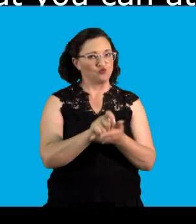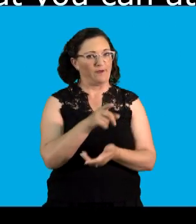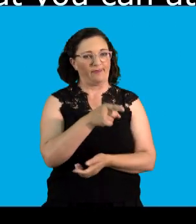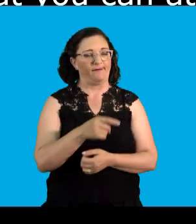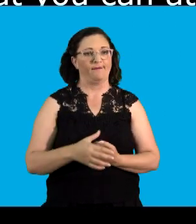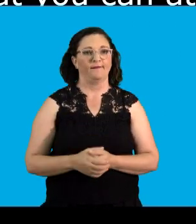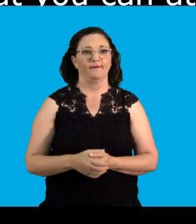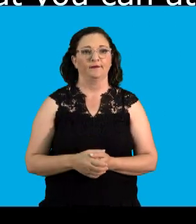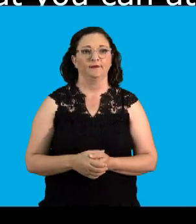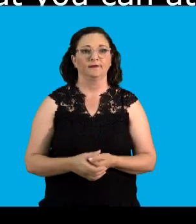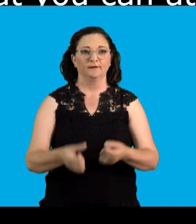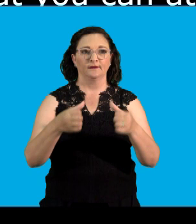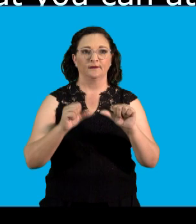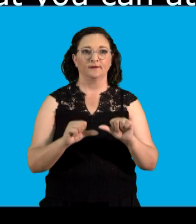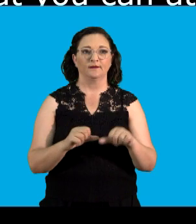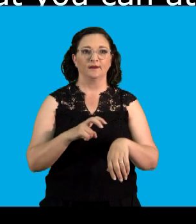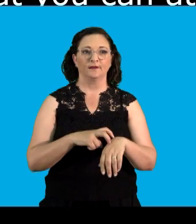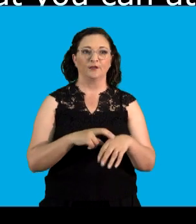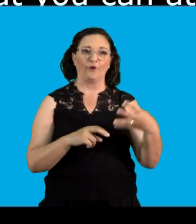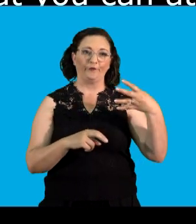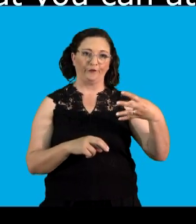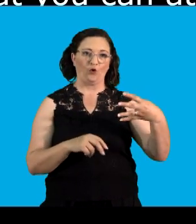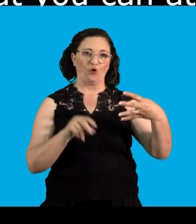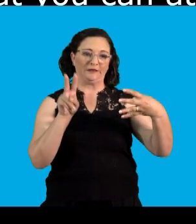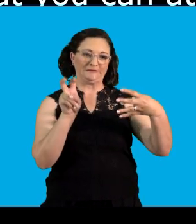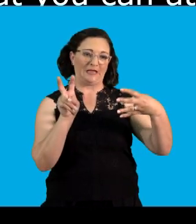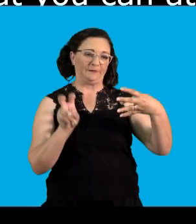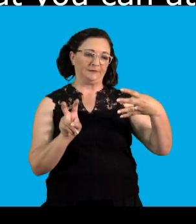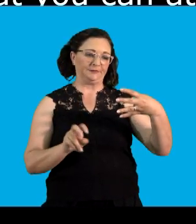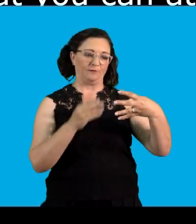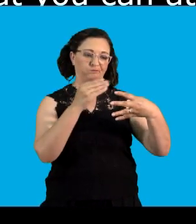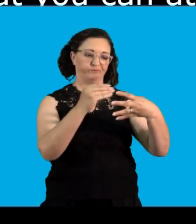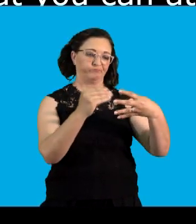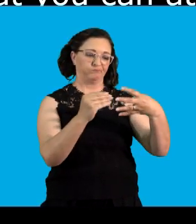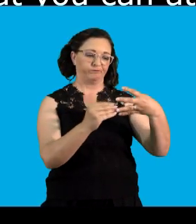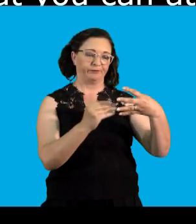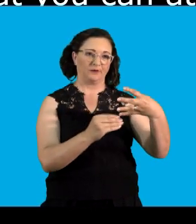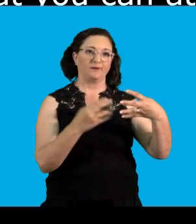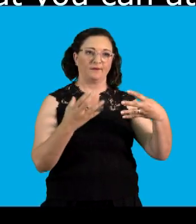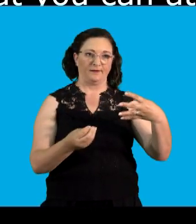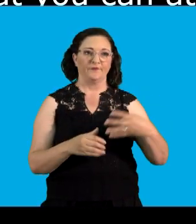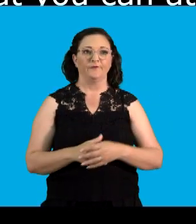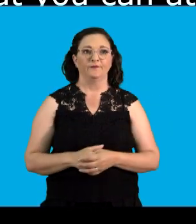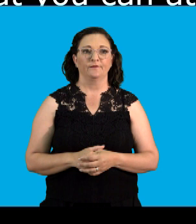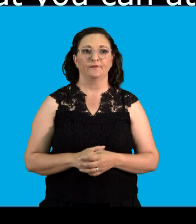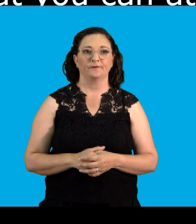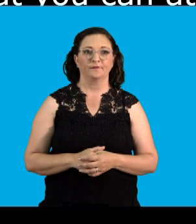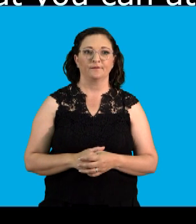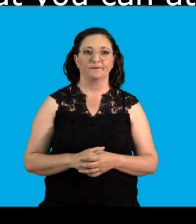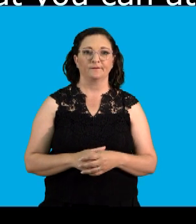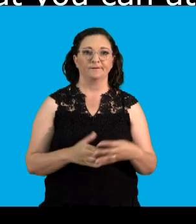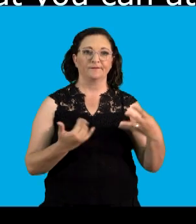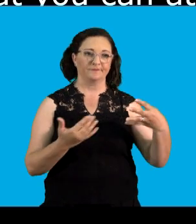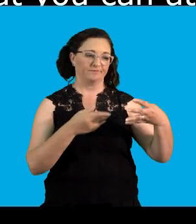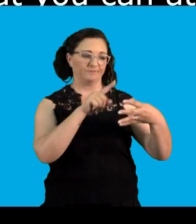have 4 subheadings. You've got 4 subheadings, right, of the essay question, so that you can